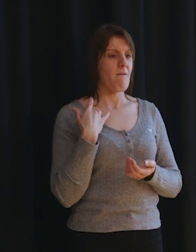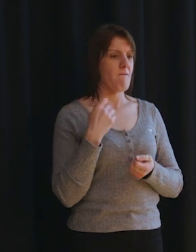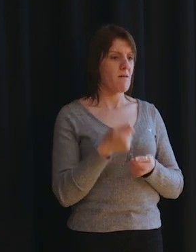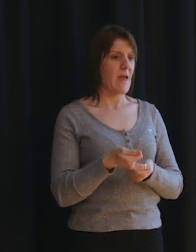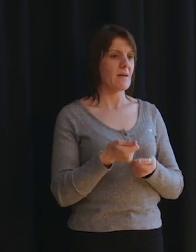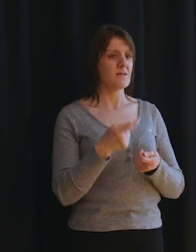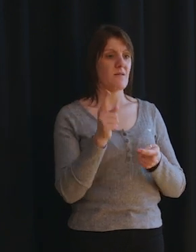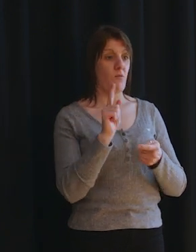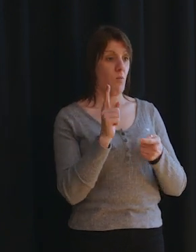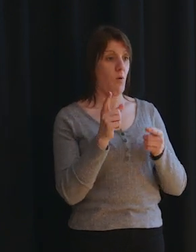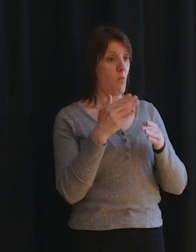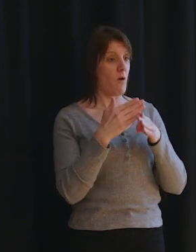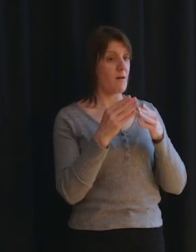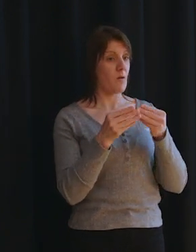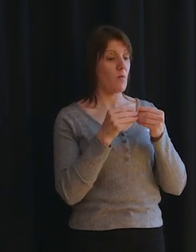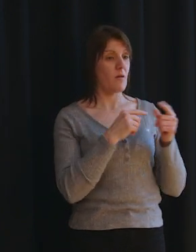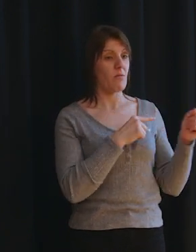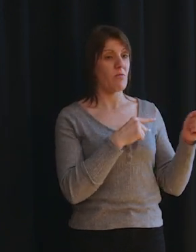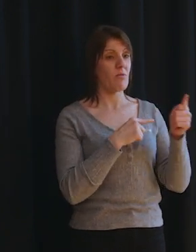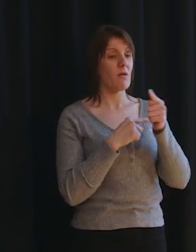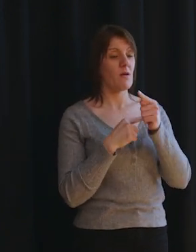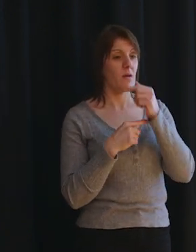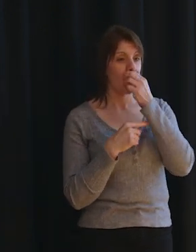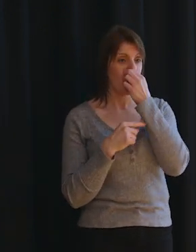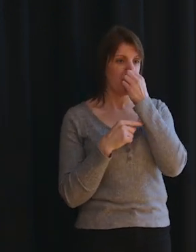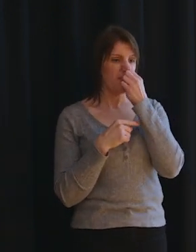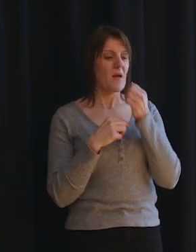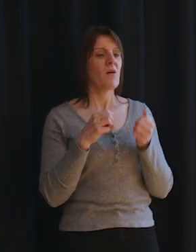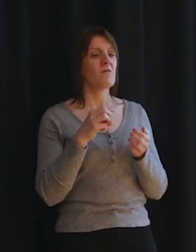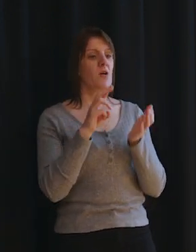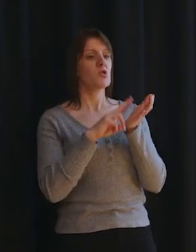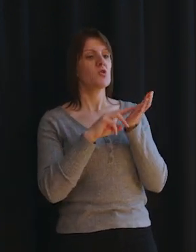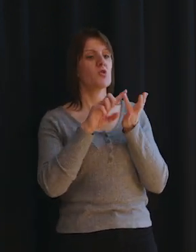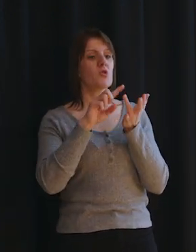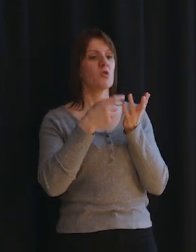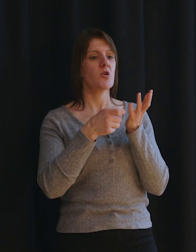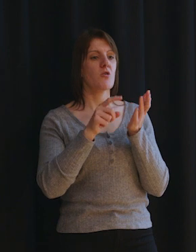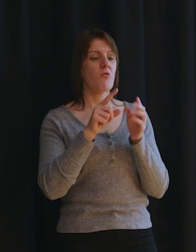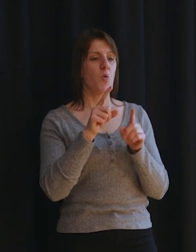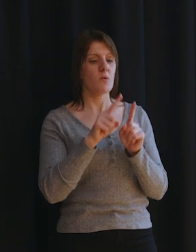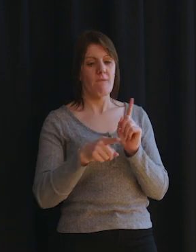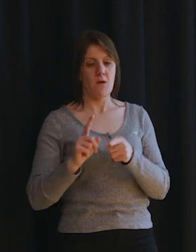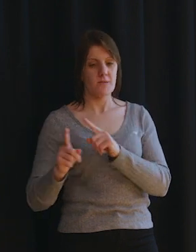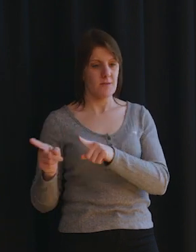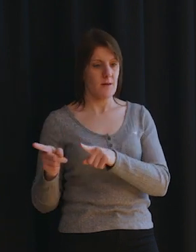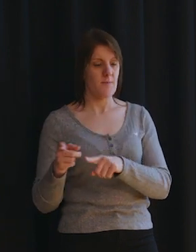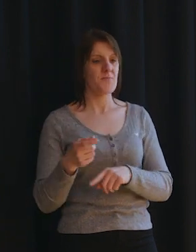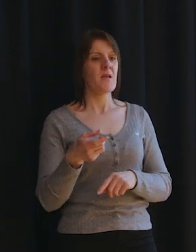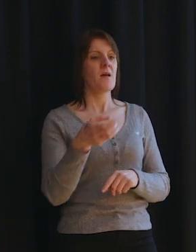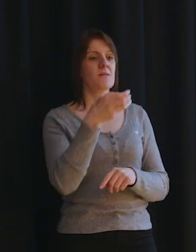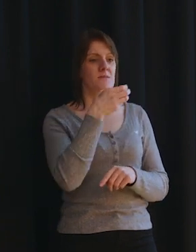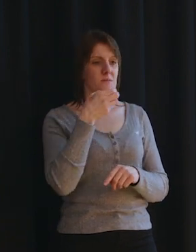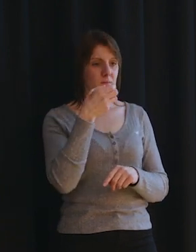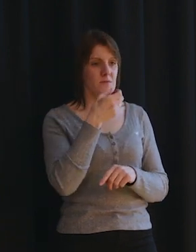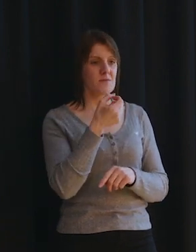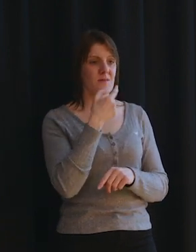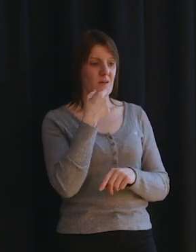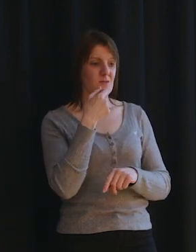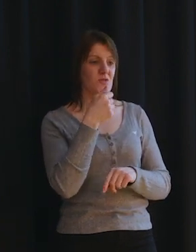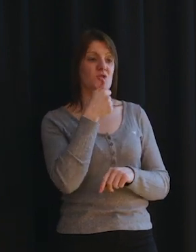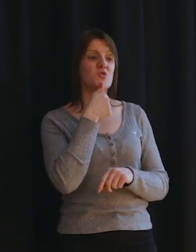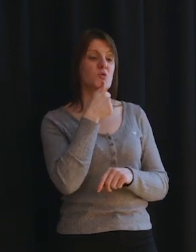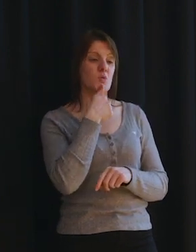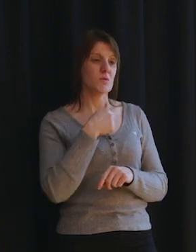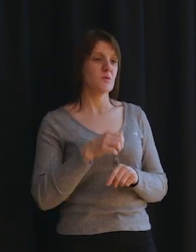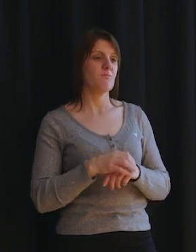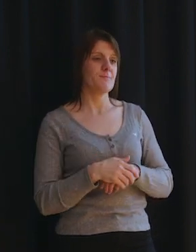what we're kind of working with in terms of kind of neurodiversity and kind of substance misuse, and kind of some of the stuff that I just mentioned. Hopefully you